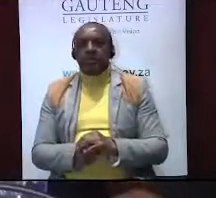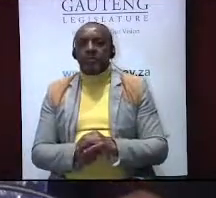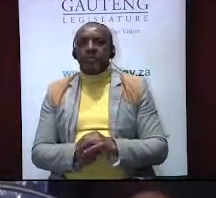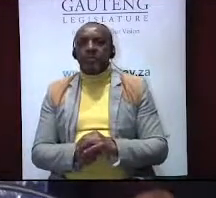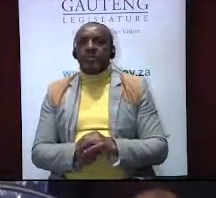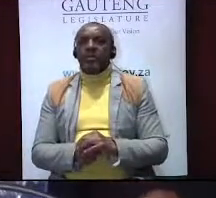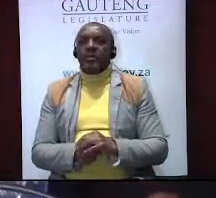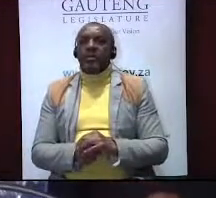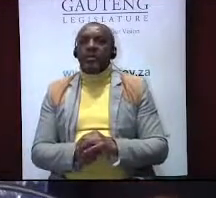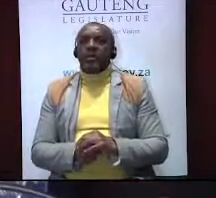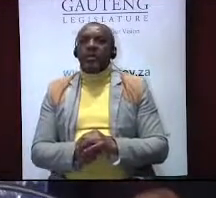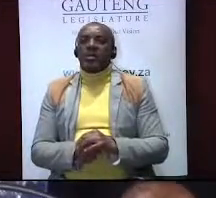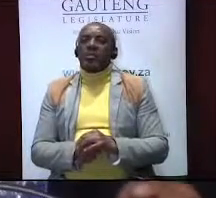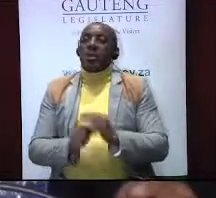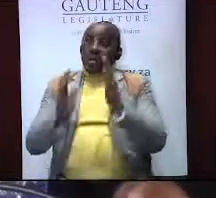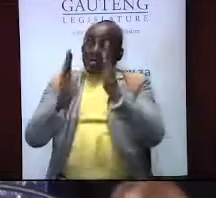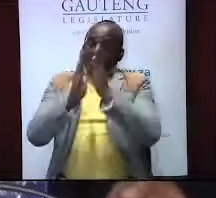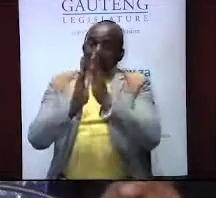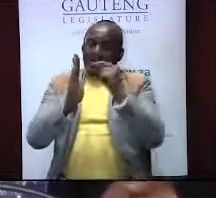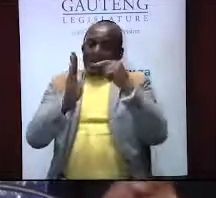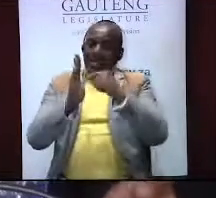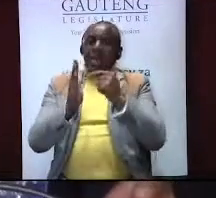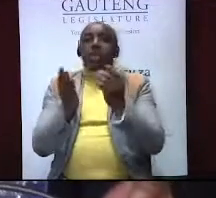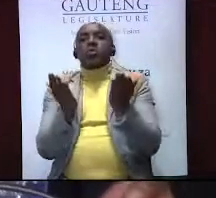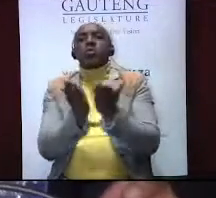What are our Sunday schools doing?